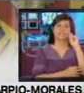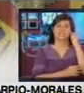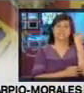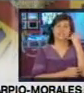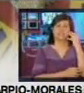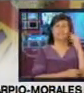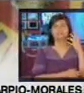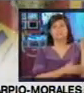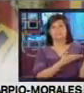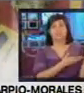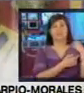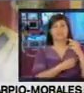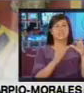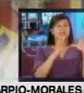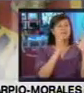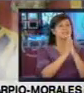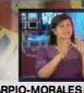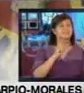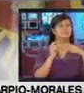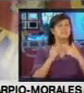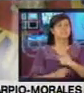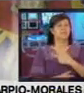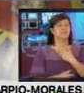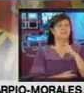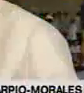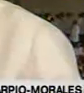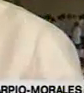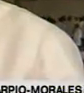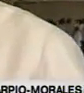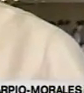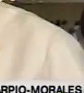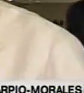is there, I guess, for some reactions to the President SONA. TJ?